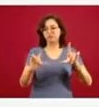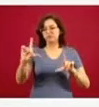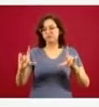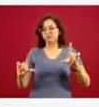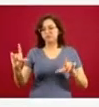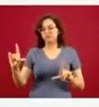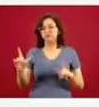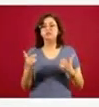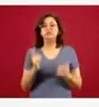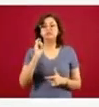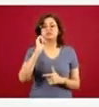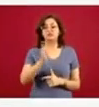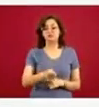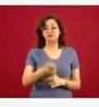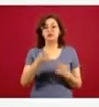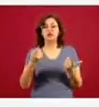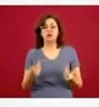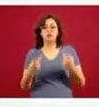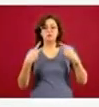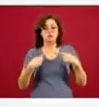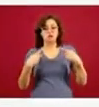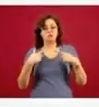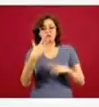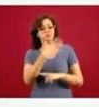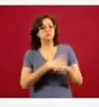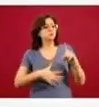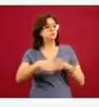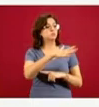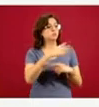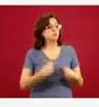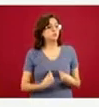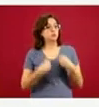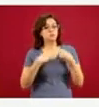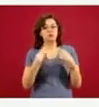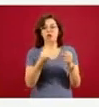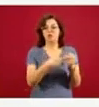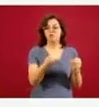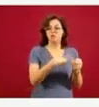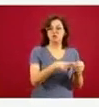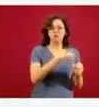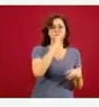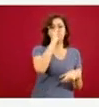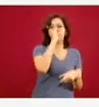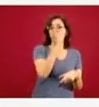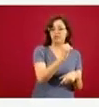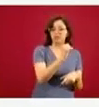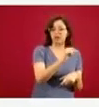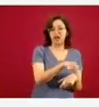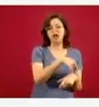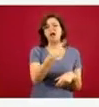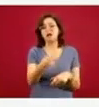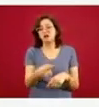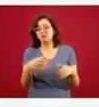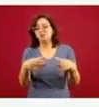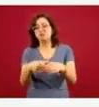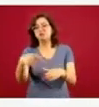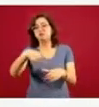we notice a redistribution in the order of states. So here we're talking about mortality, and it's how